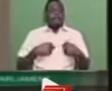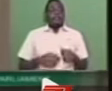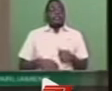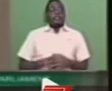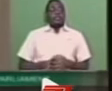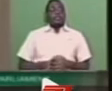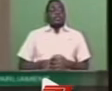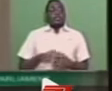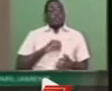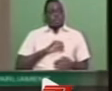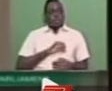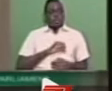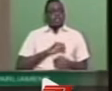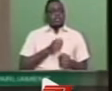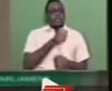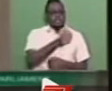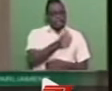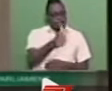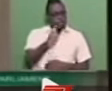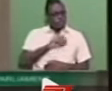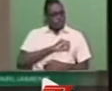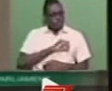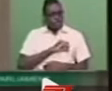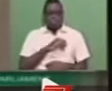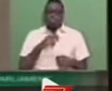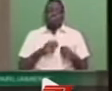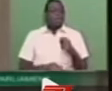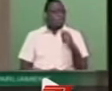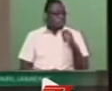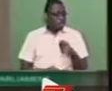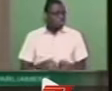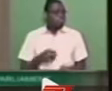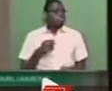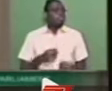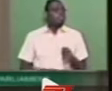amounts to 70% of the NP businesses